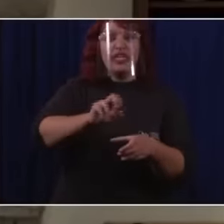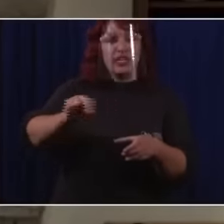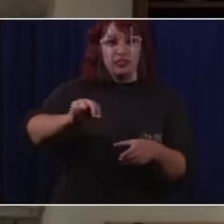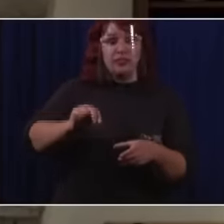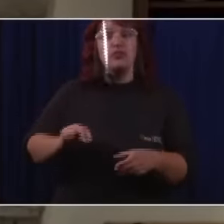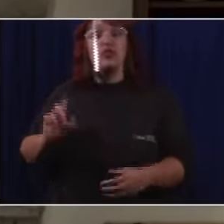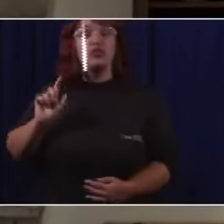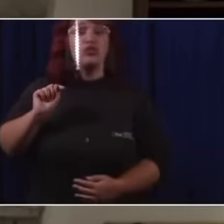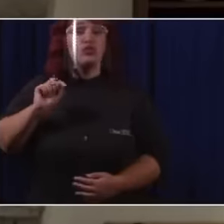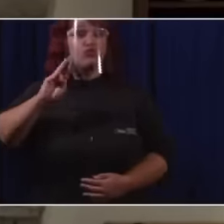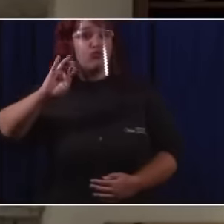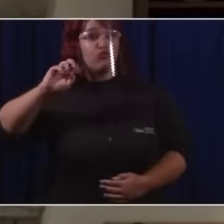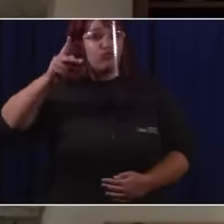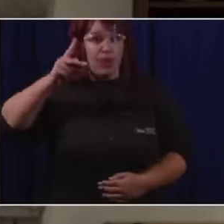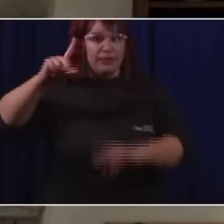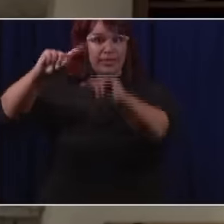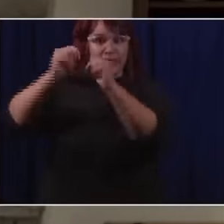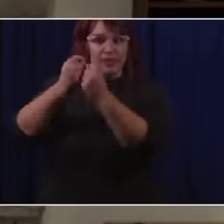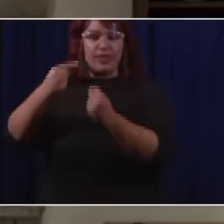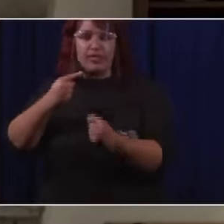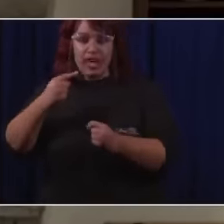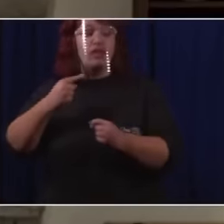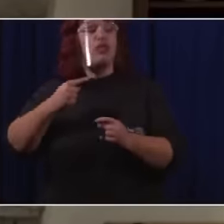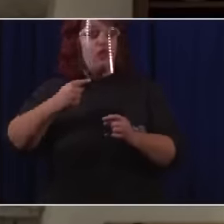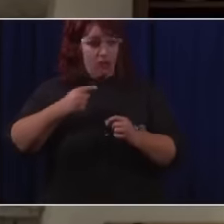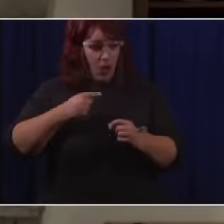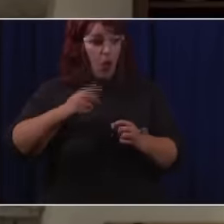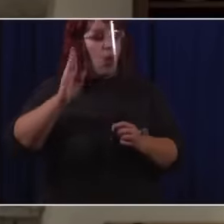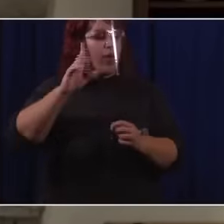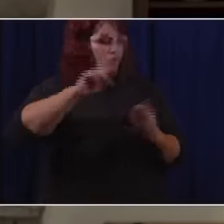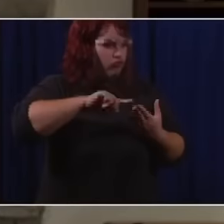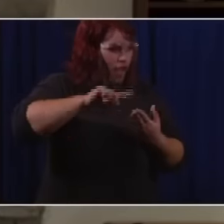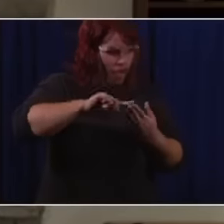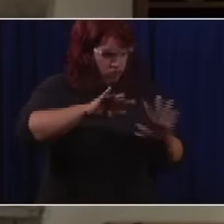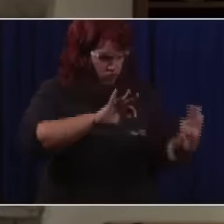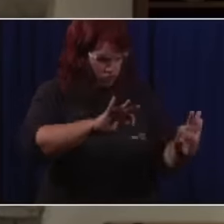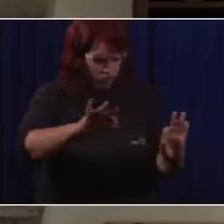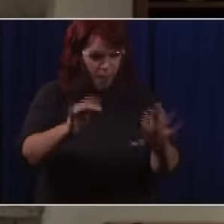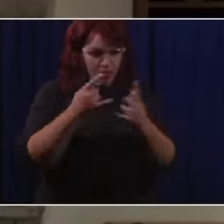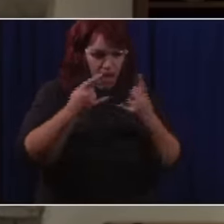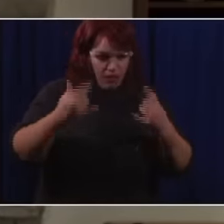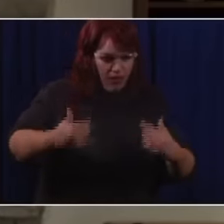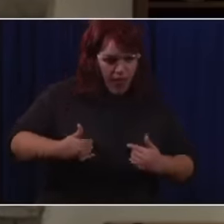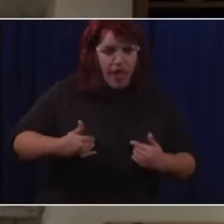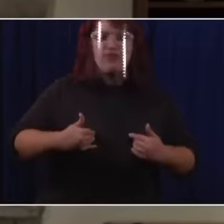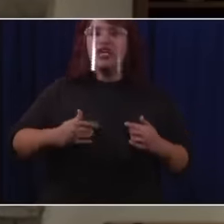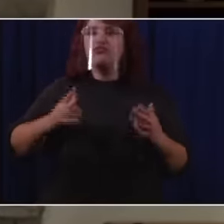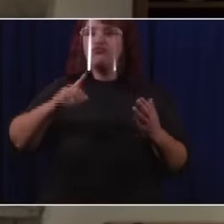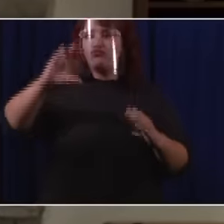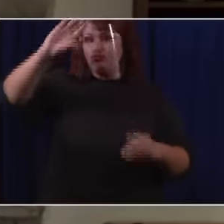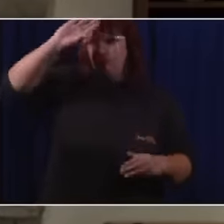given a temperature check and masks. We have had a viewer reach out, though, who wants to know